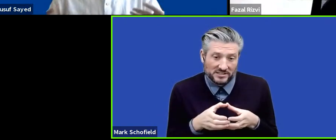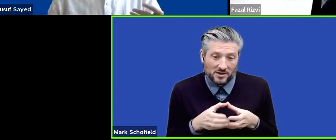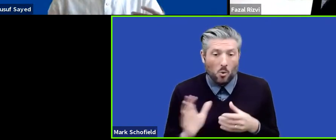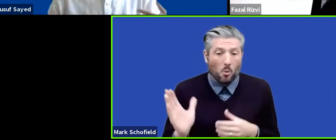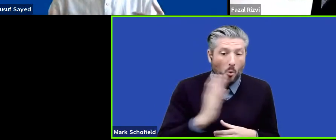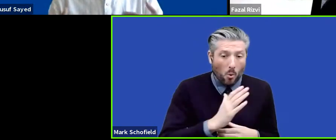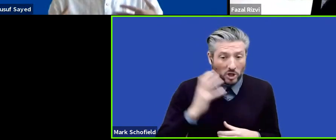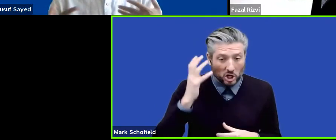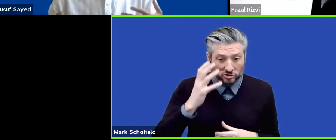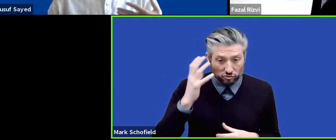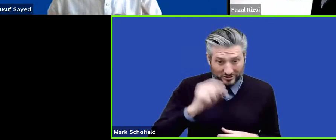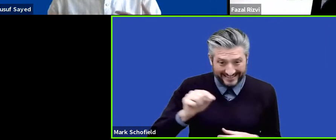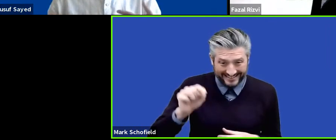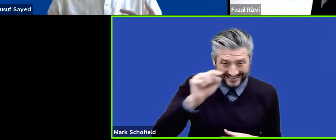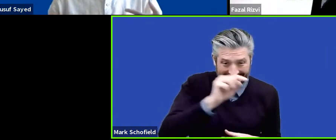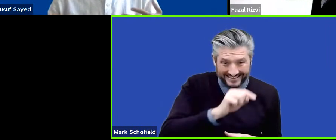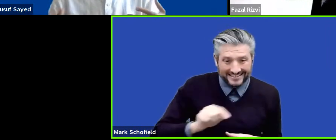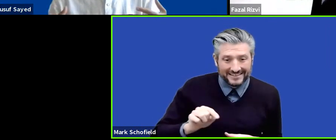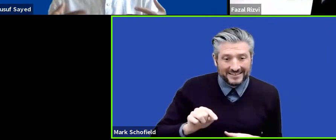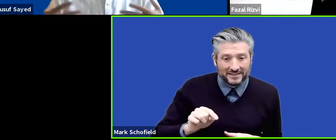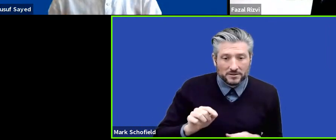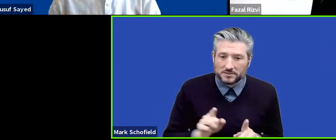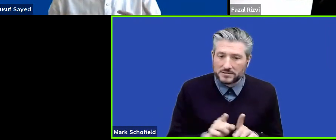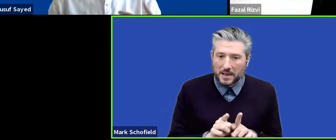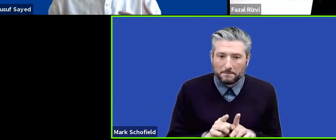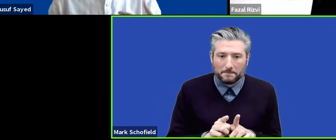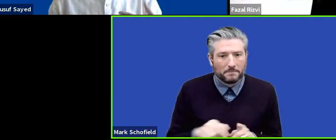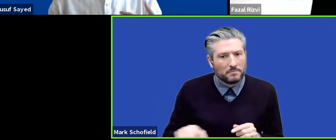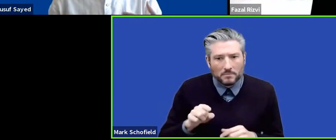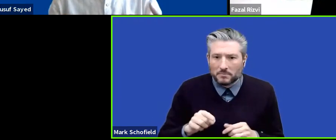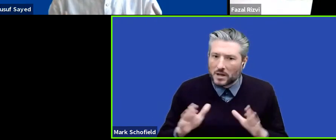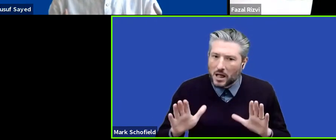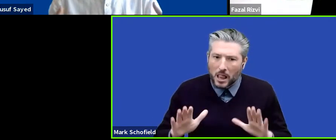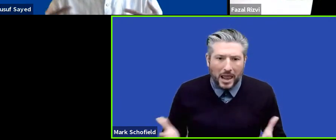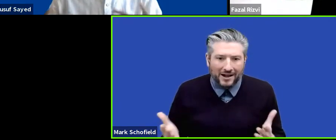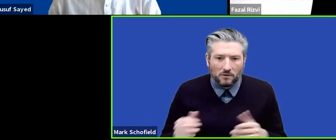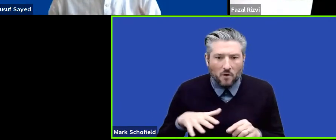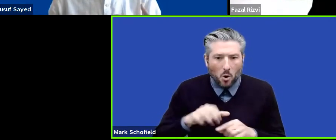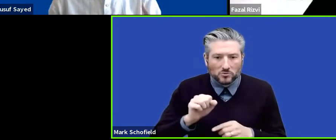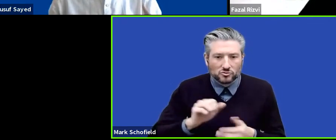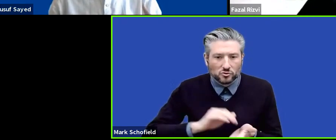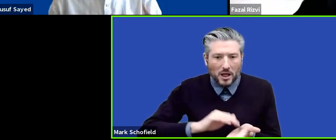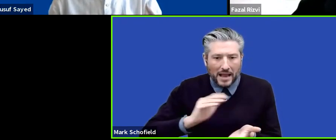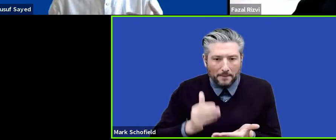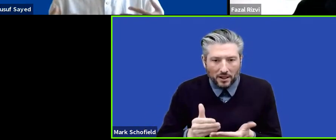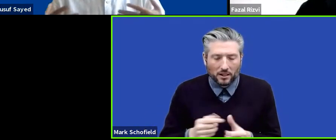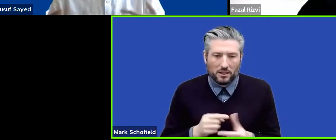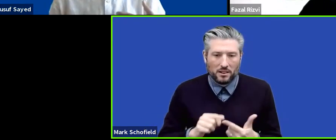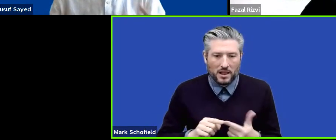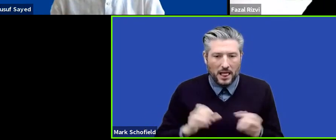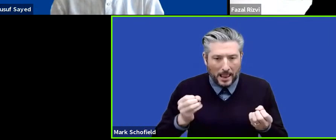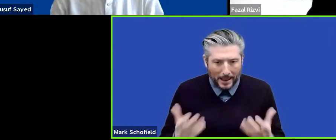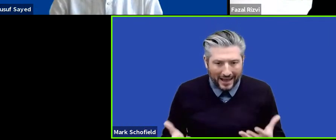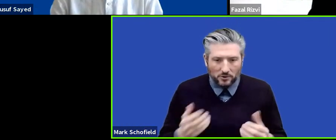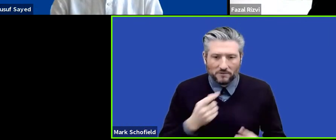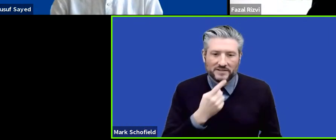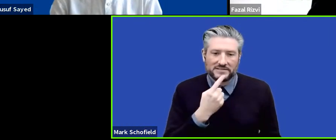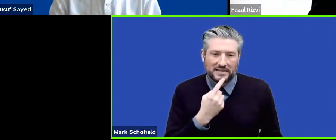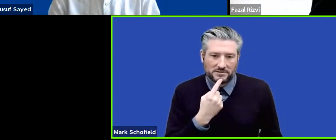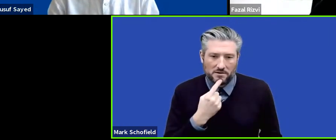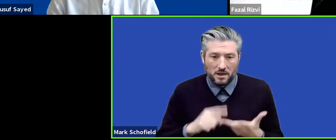The majority lacking in cultural capital, lacking in access to data, lacking in technology, have